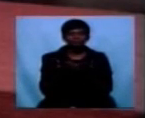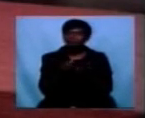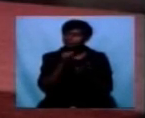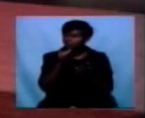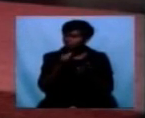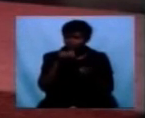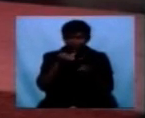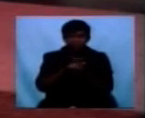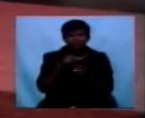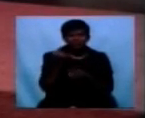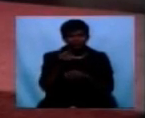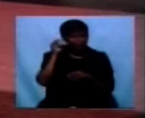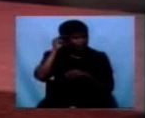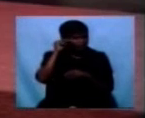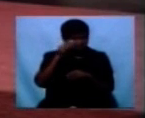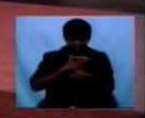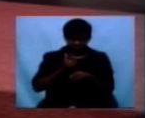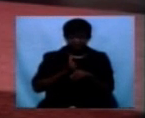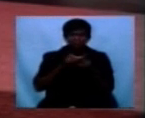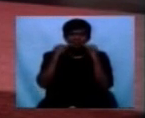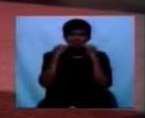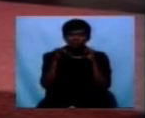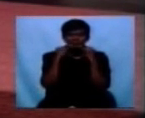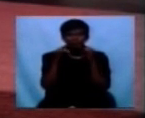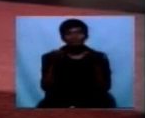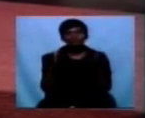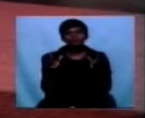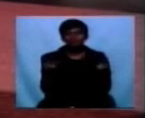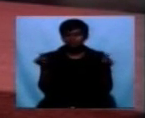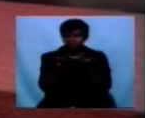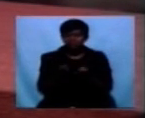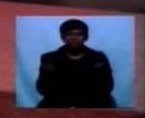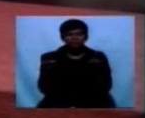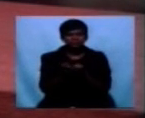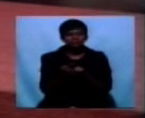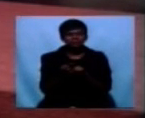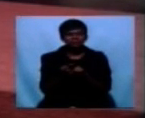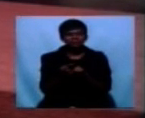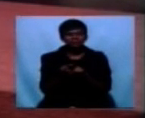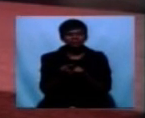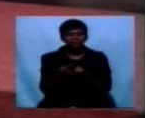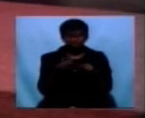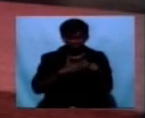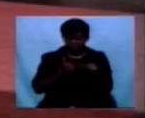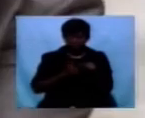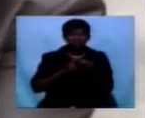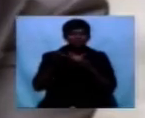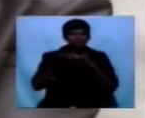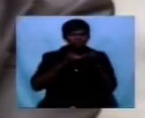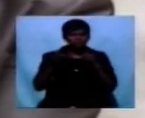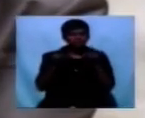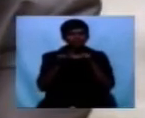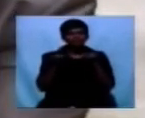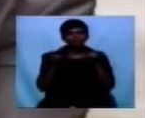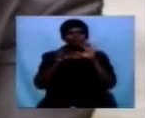the ministry. And I have said it very clearly. I have said it very clearly. I have stated very clearly to them